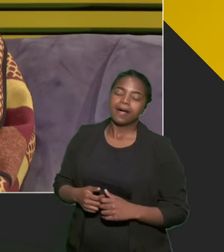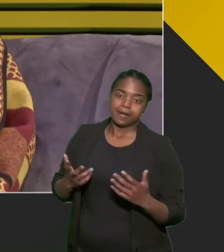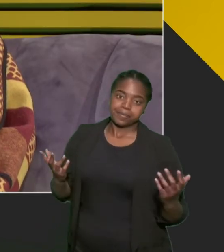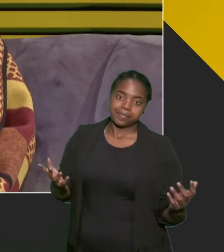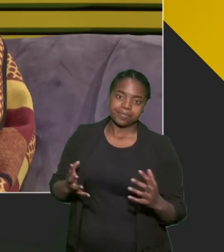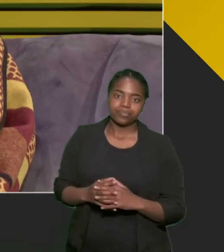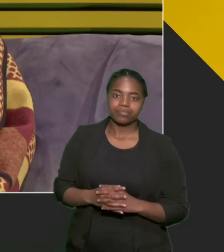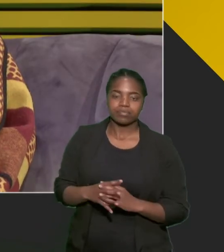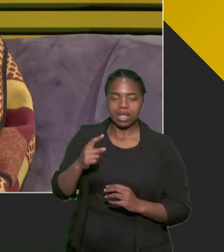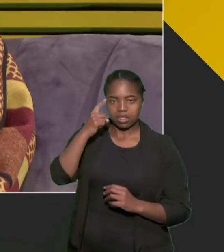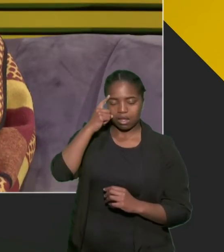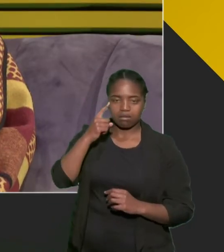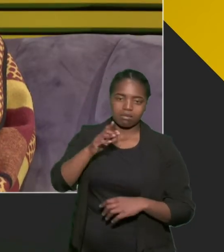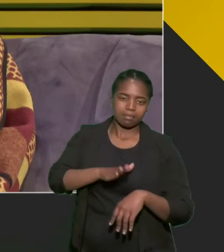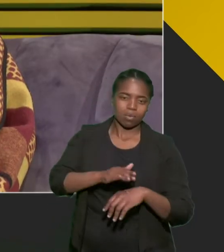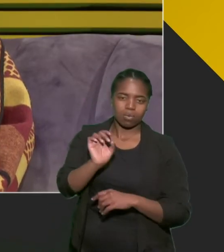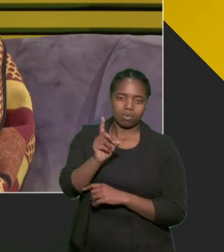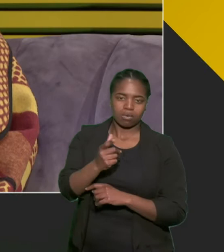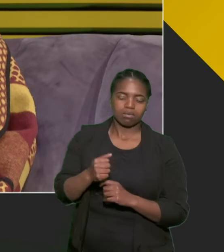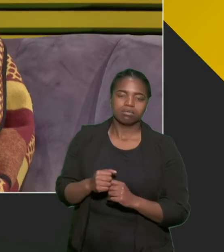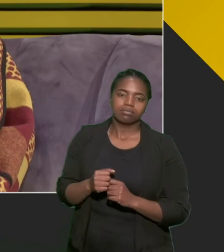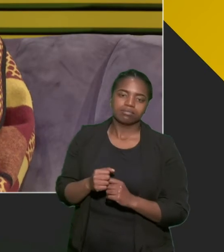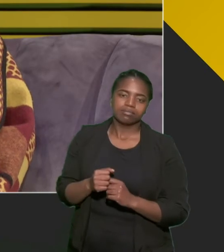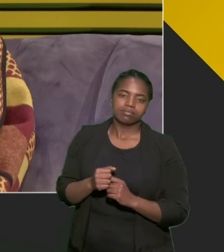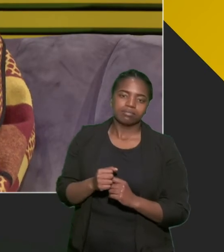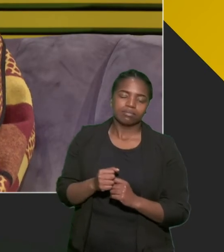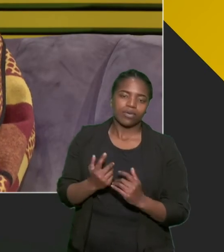I think the main social ill,